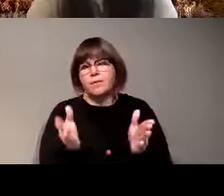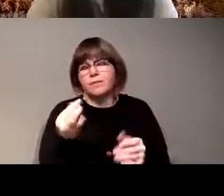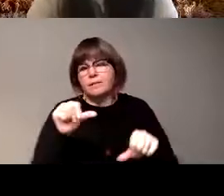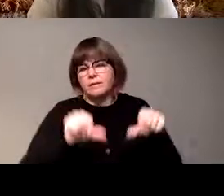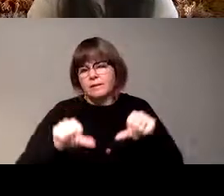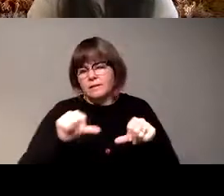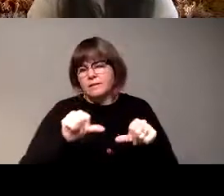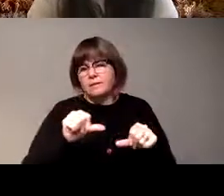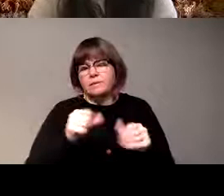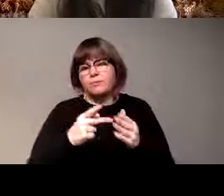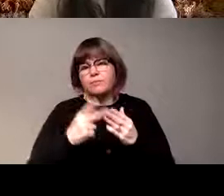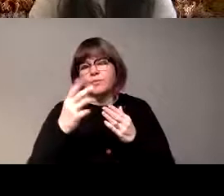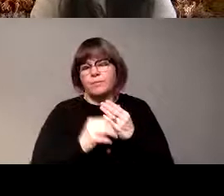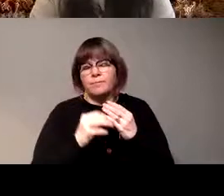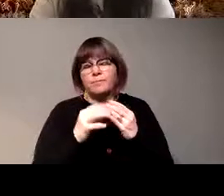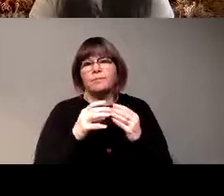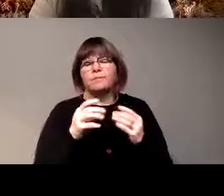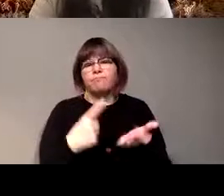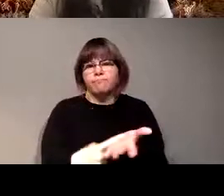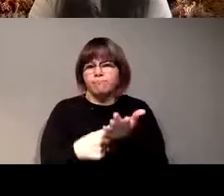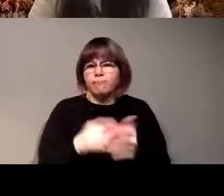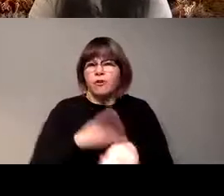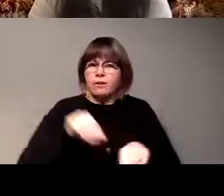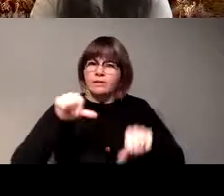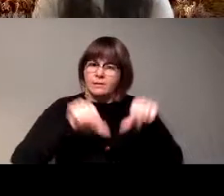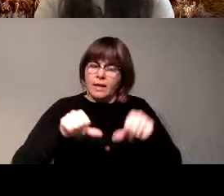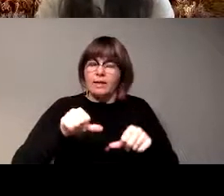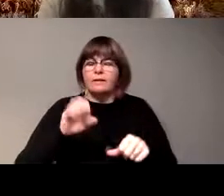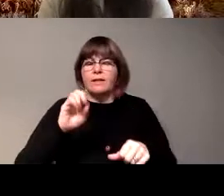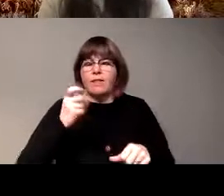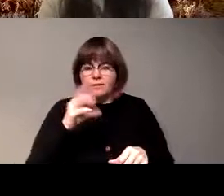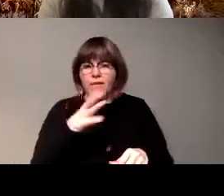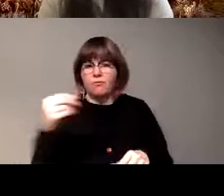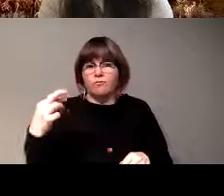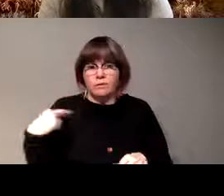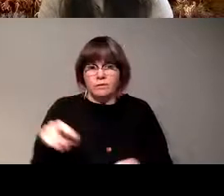Sciences program Dialogue on Science, Ethics, and Religion.